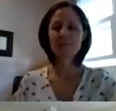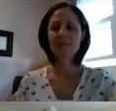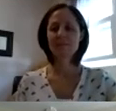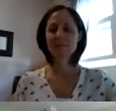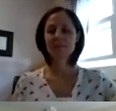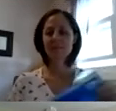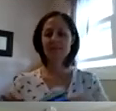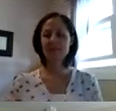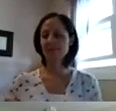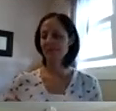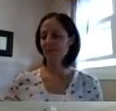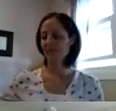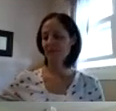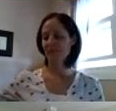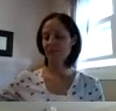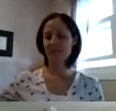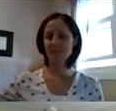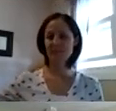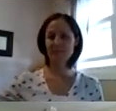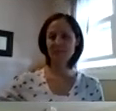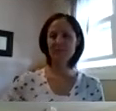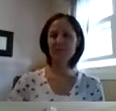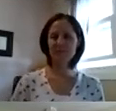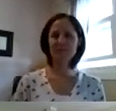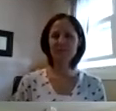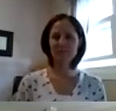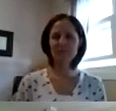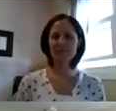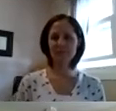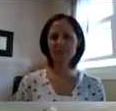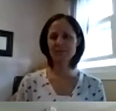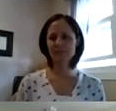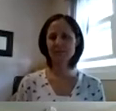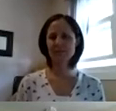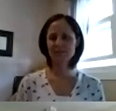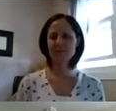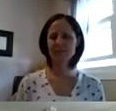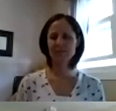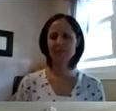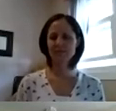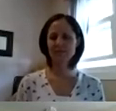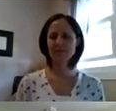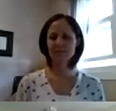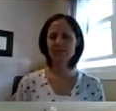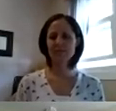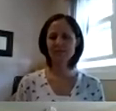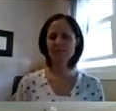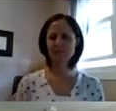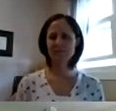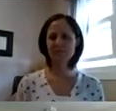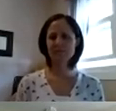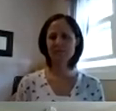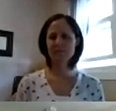this is a good question, and I'm not sure that we have fully had the chance to investigate this yet.